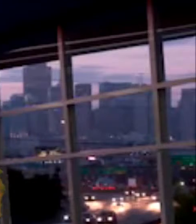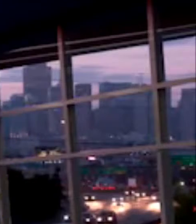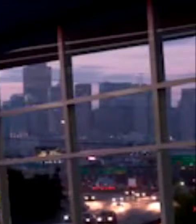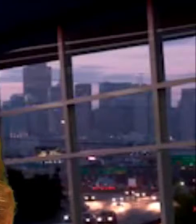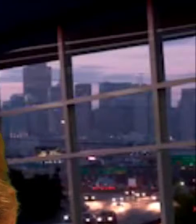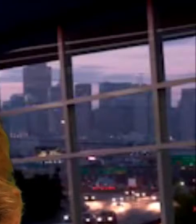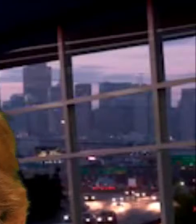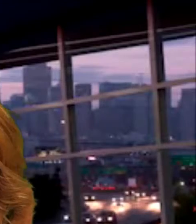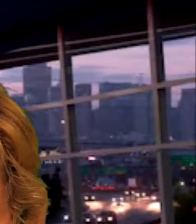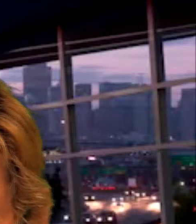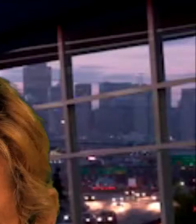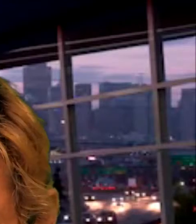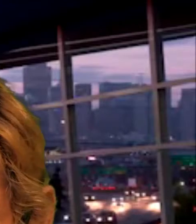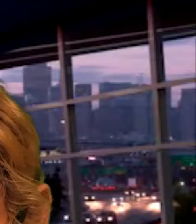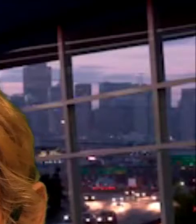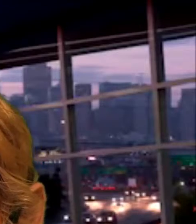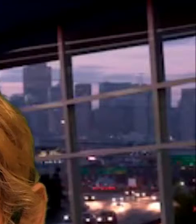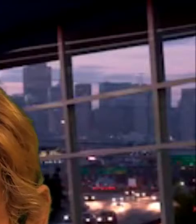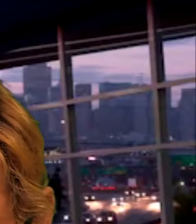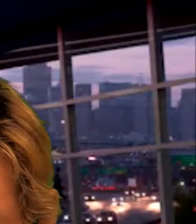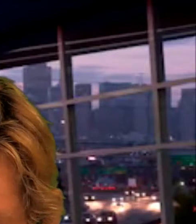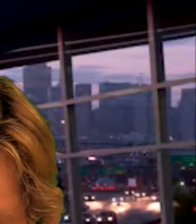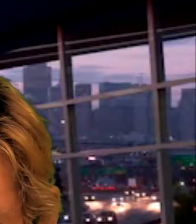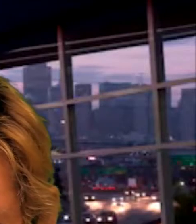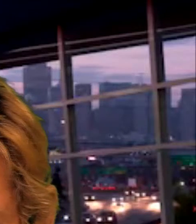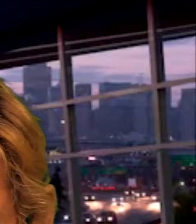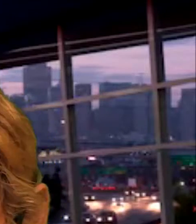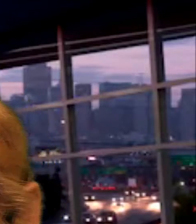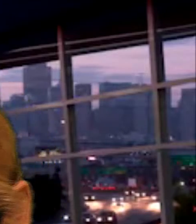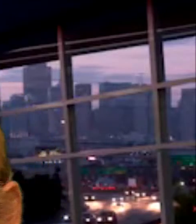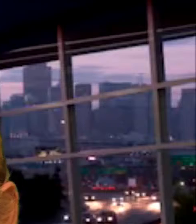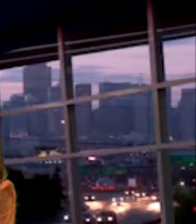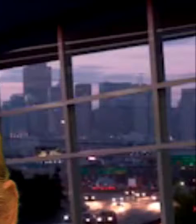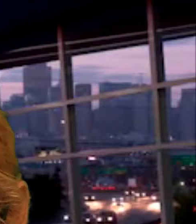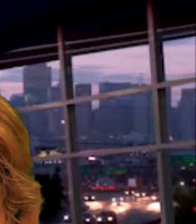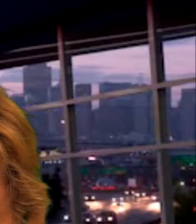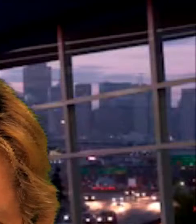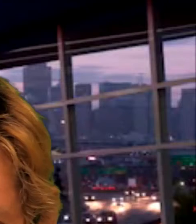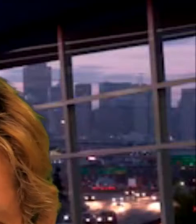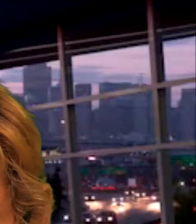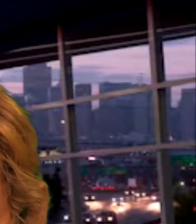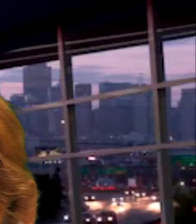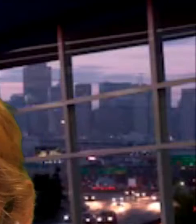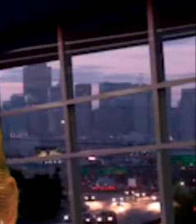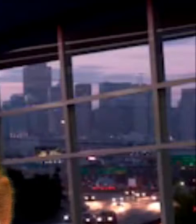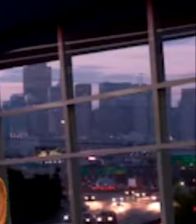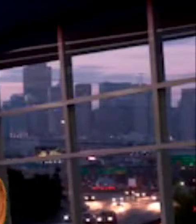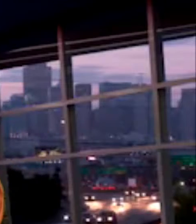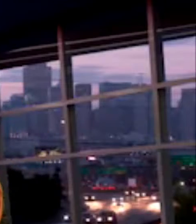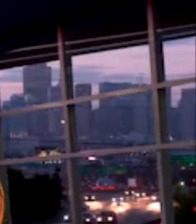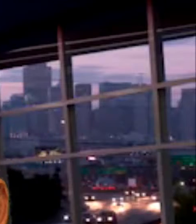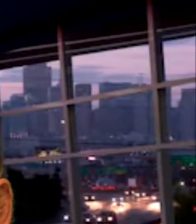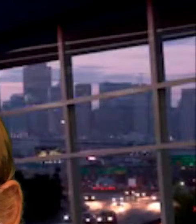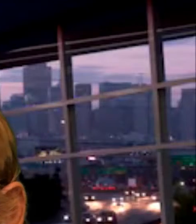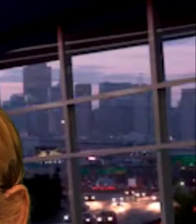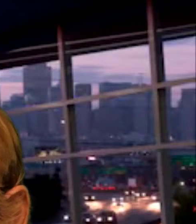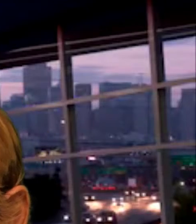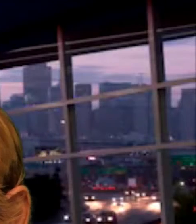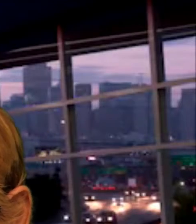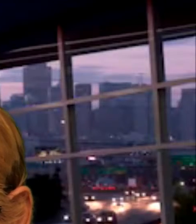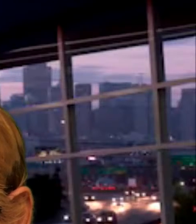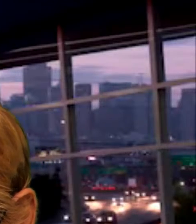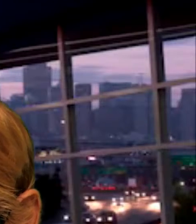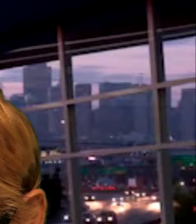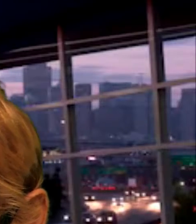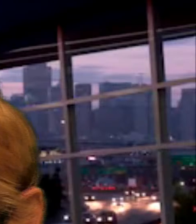and we've been told all this time it's, the positivity rate and caseload and da-da-da-da-da, and we're